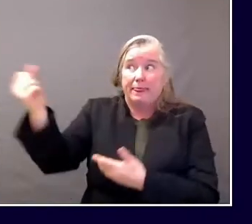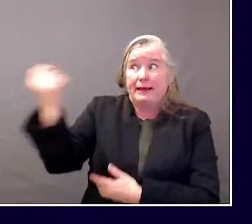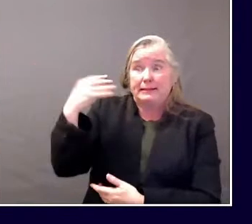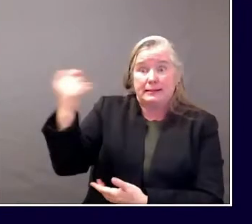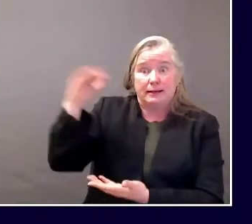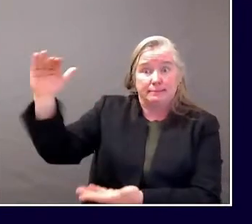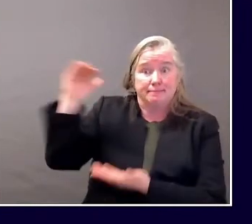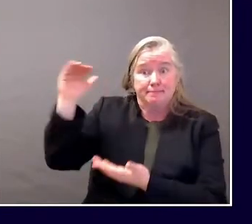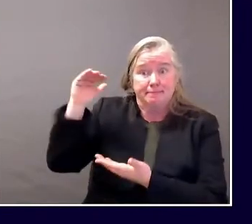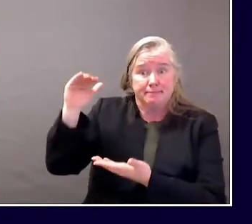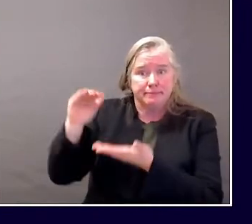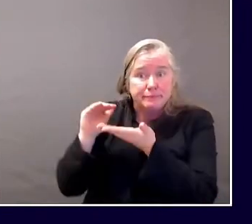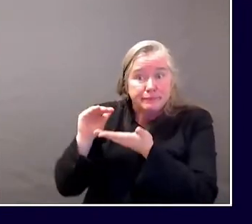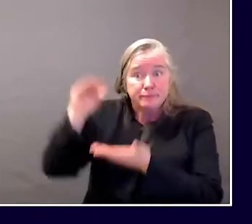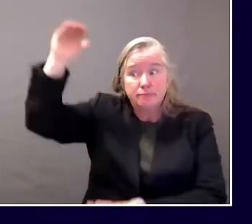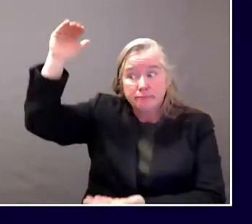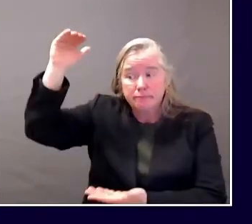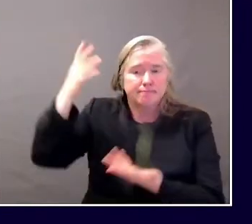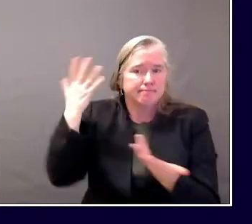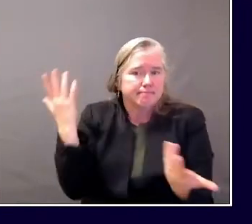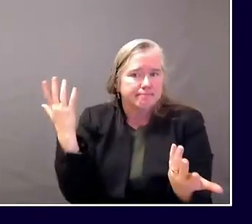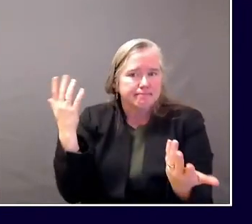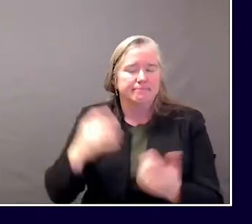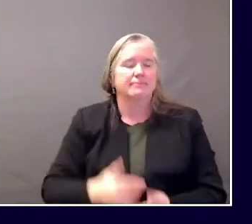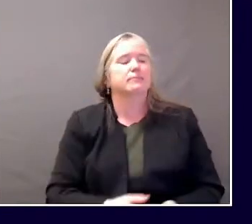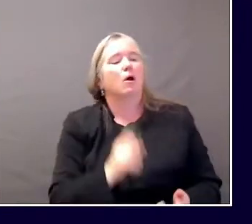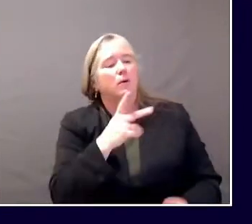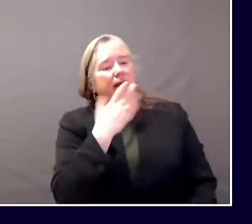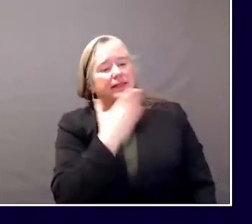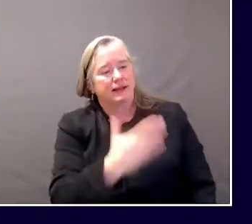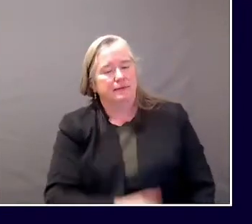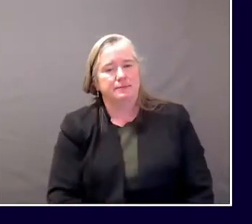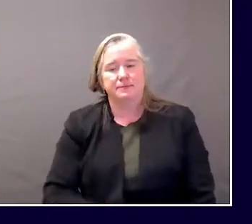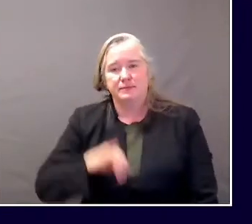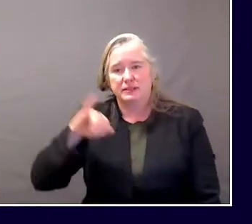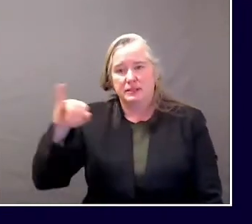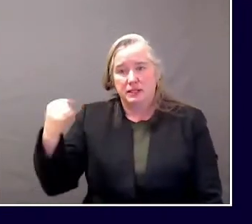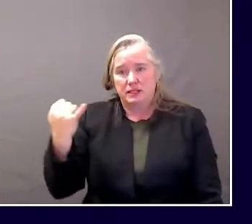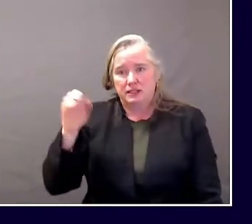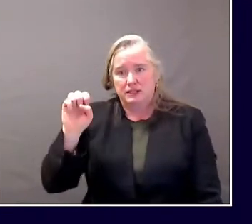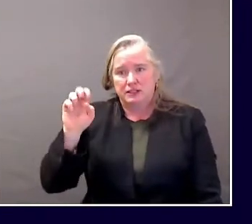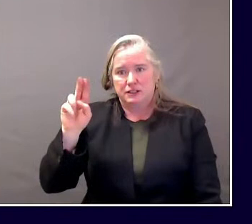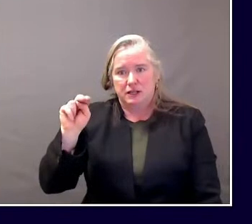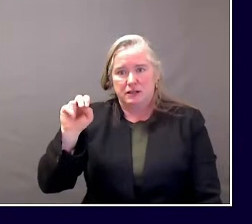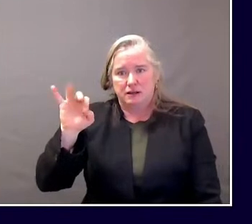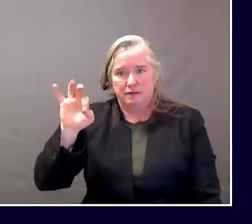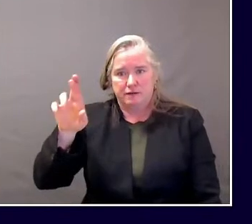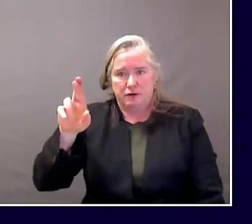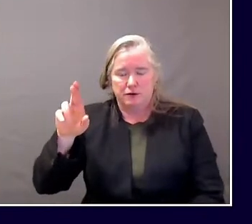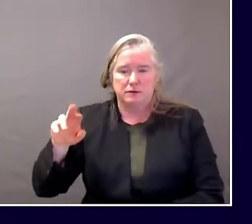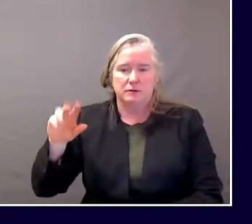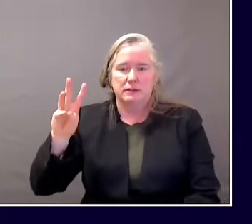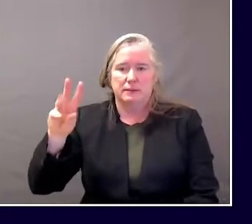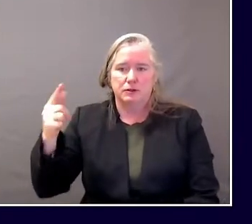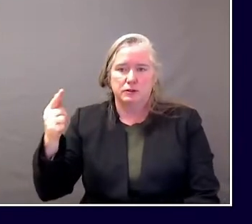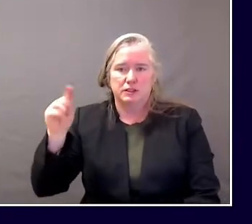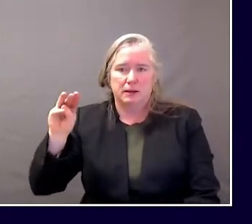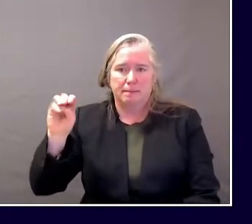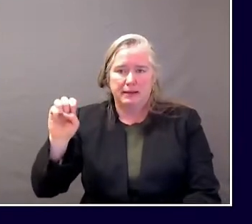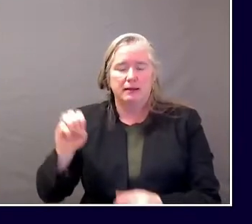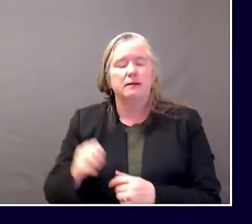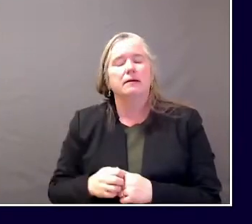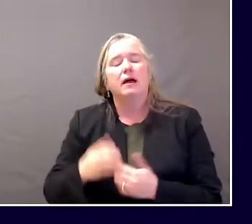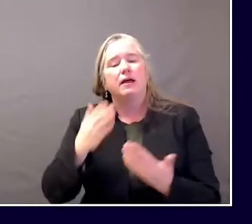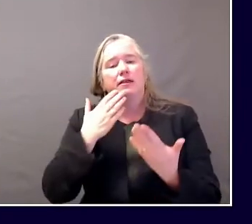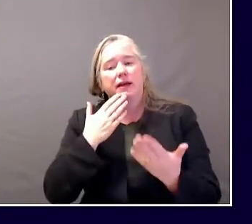Okay, thank you. I'm going to turn next to Jennifer Long at WGME. Hi, Dr. Shah. I wanted to go back